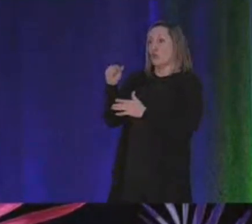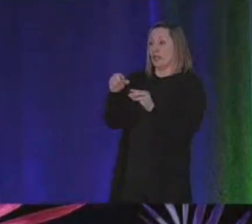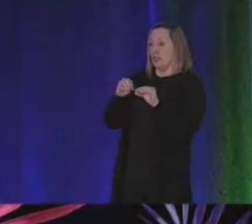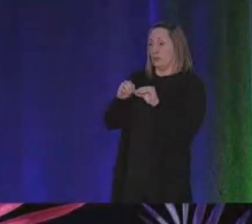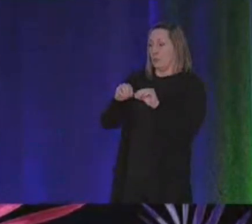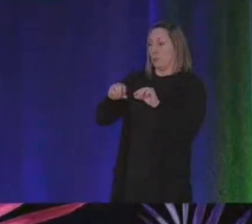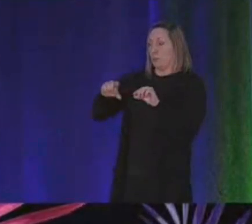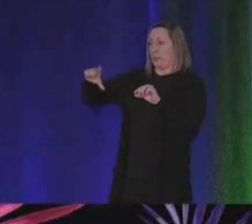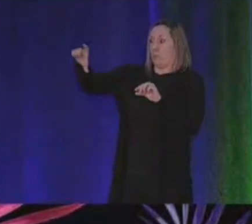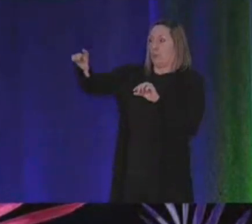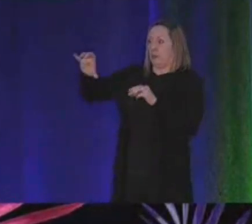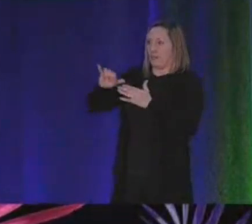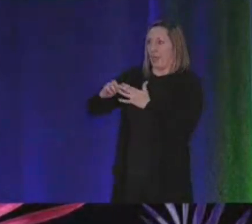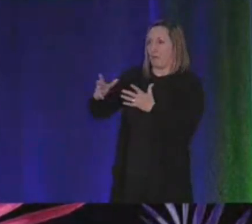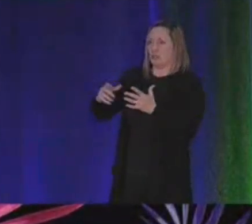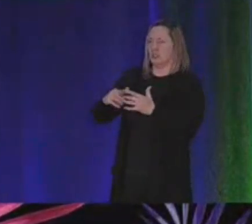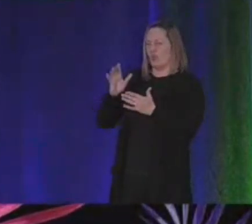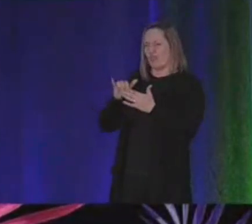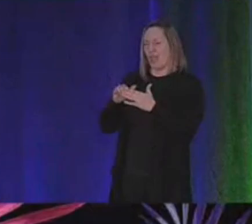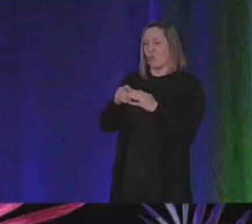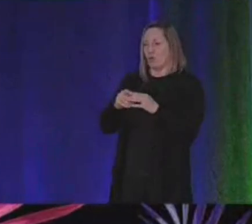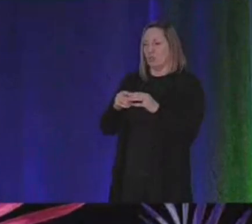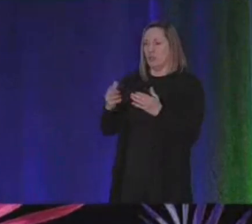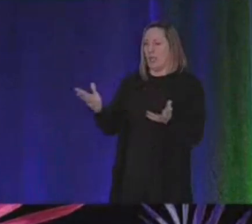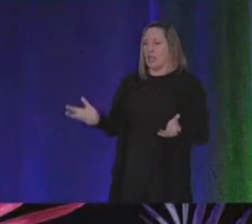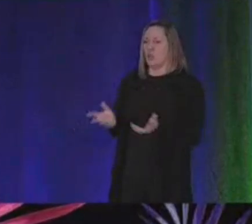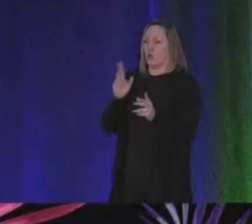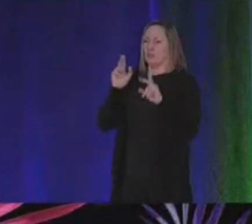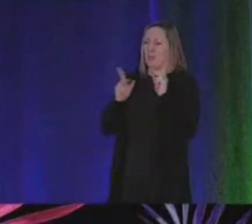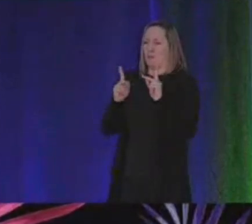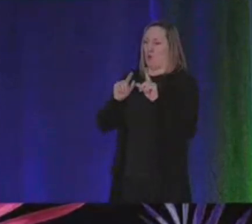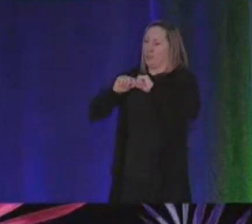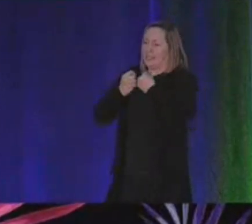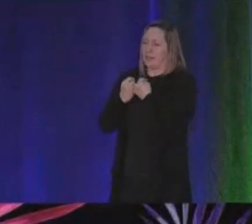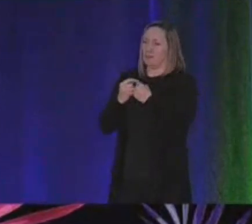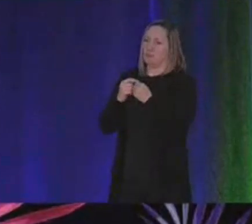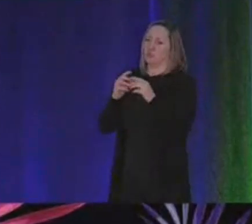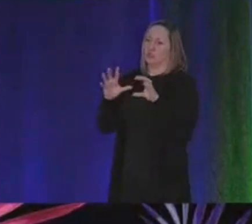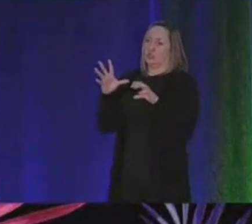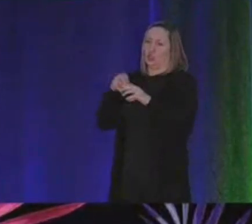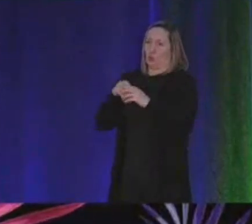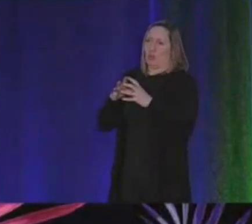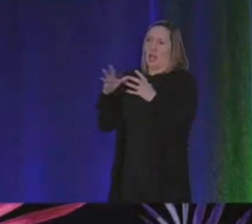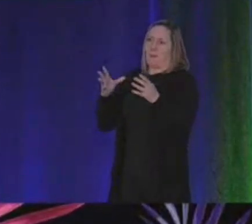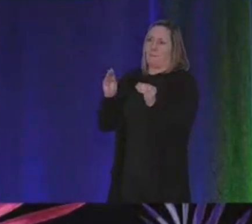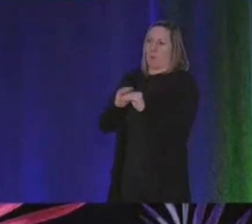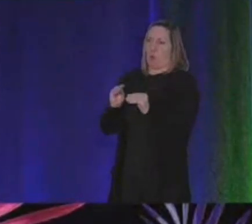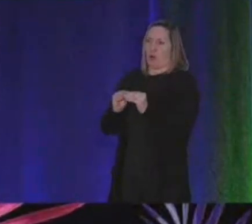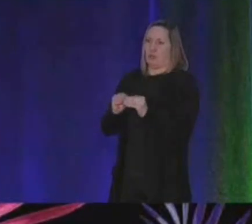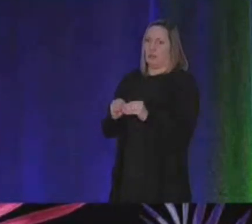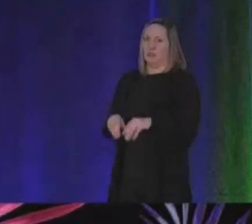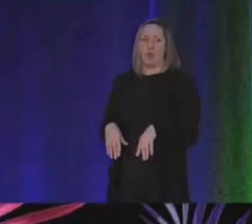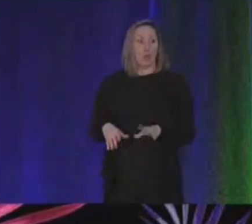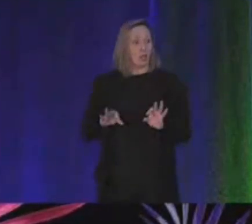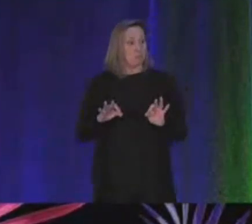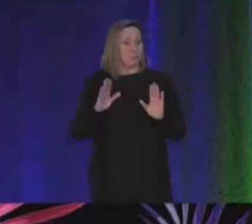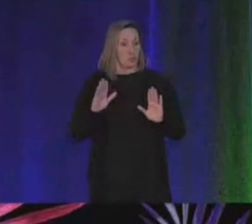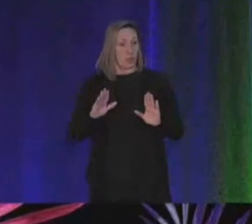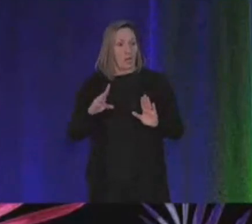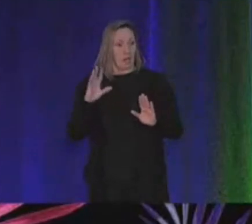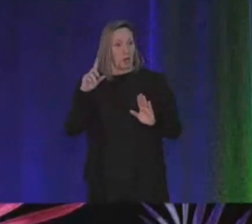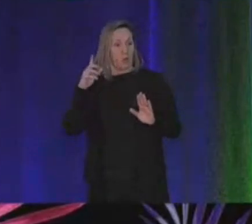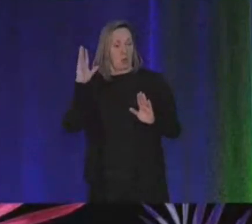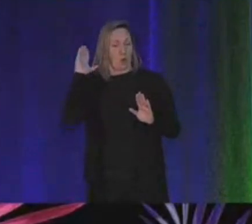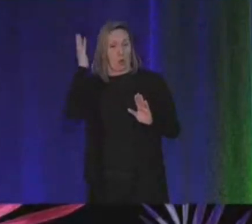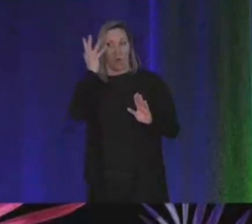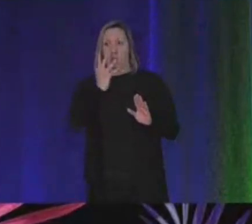up by this percentage. That kind of encourages people to teams to adopt more. So great. So it looks like